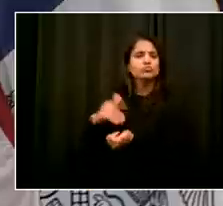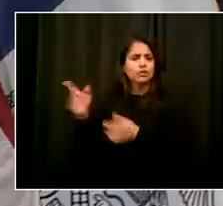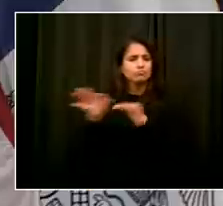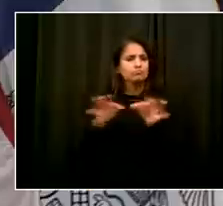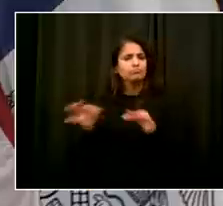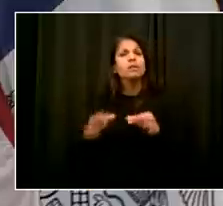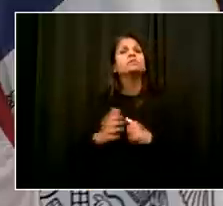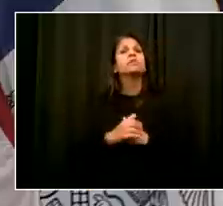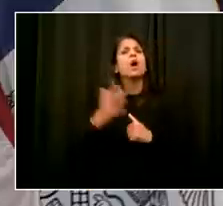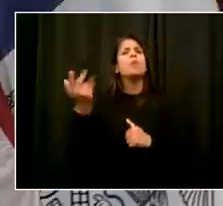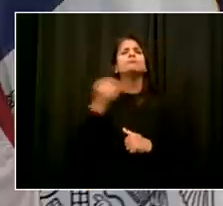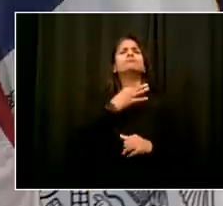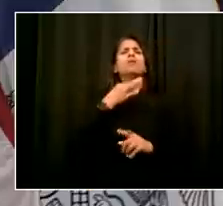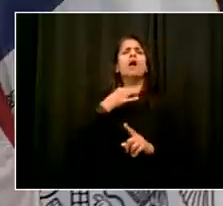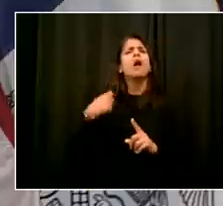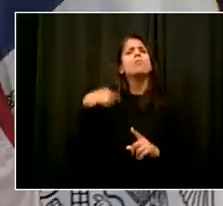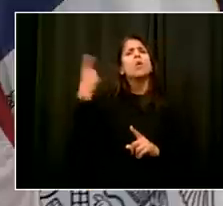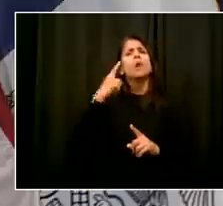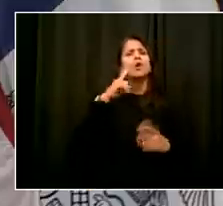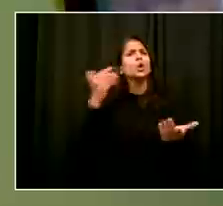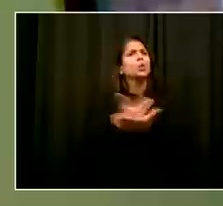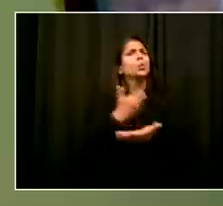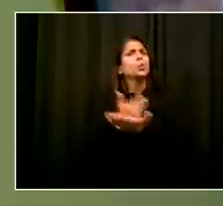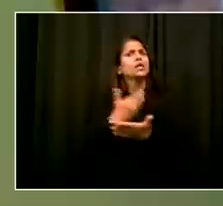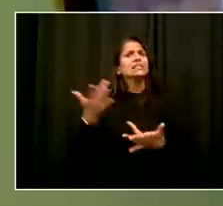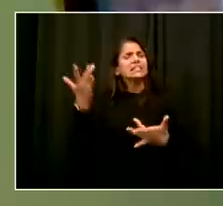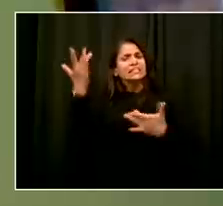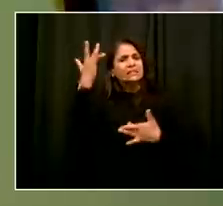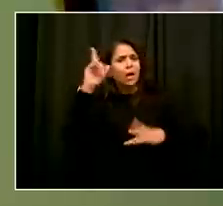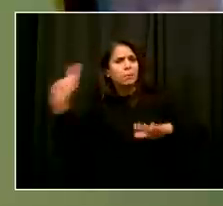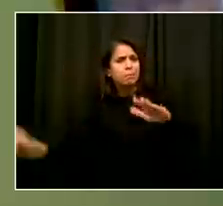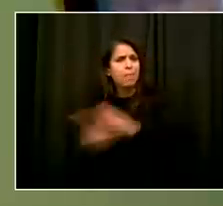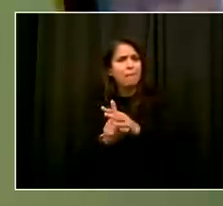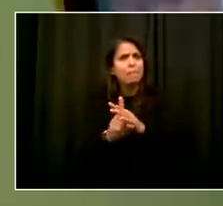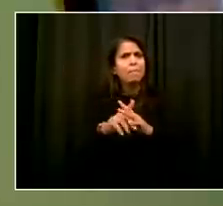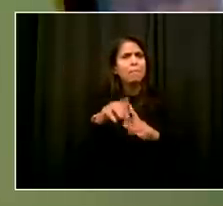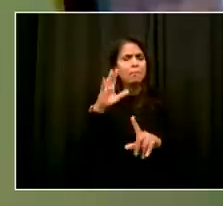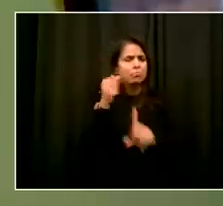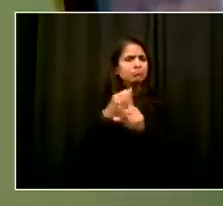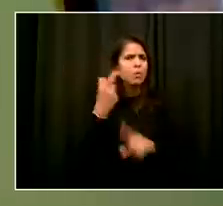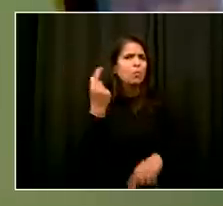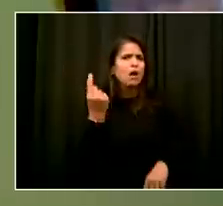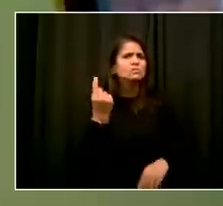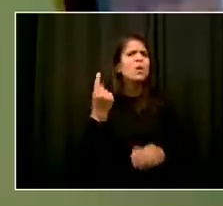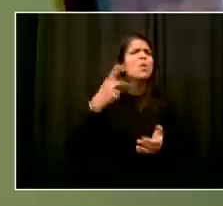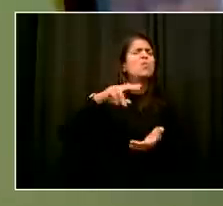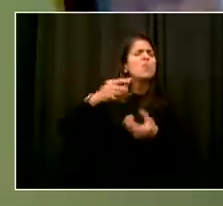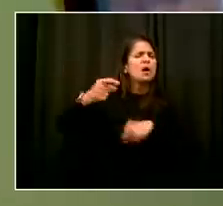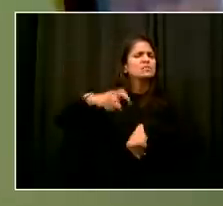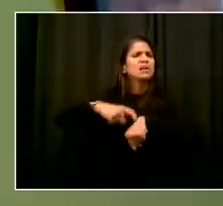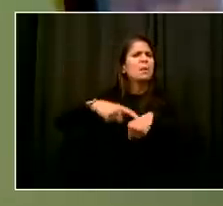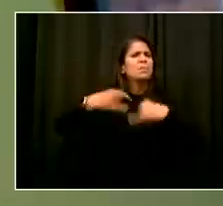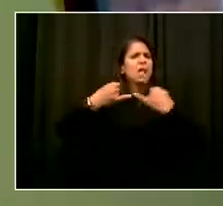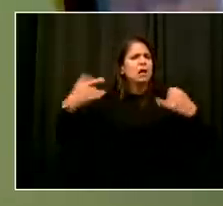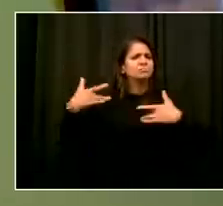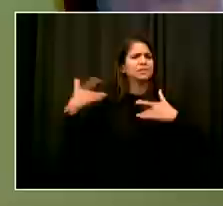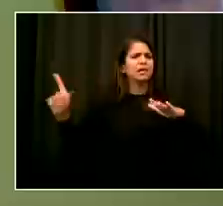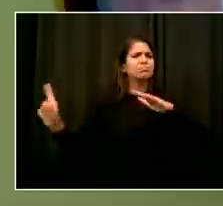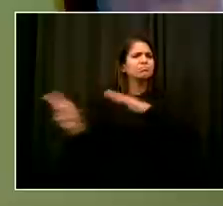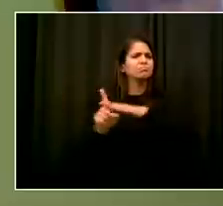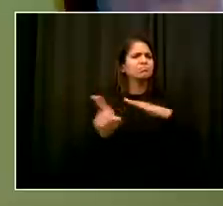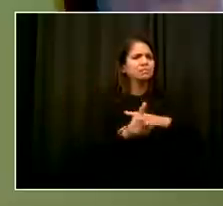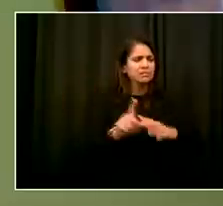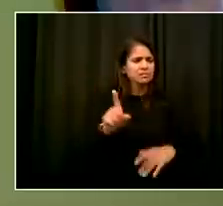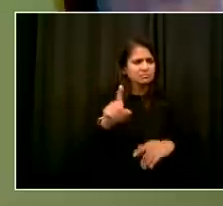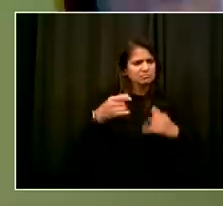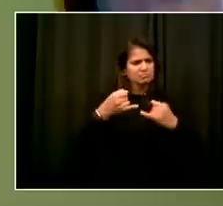perspective? Yeah, you know, what we're seeing right now is science moving at an incredibly fast